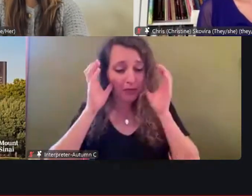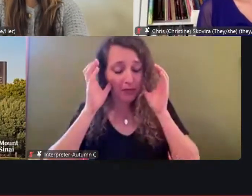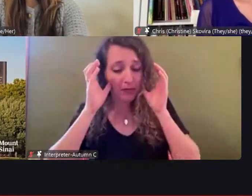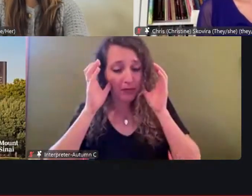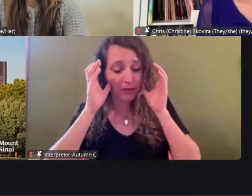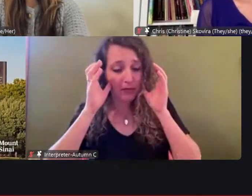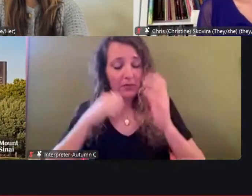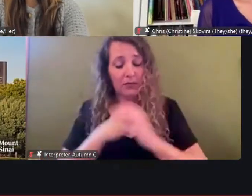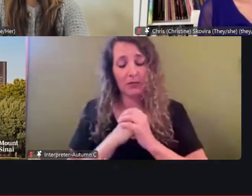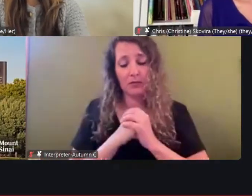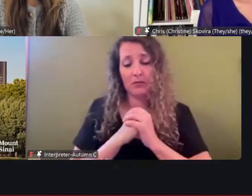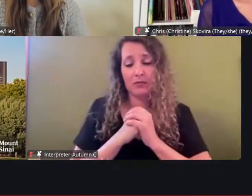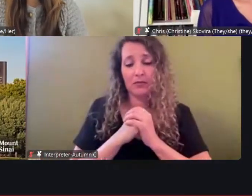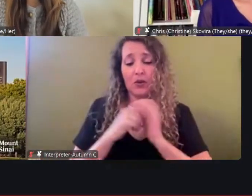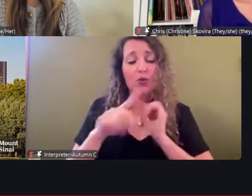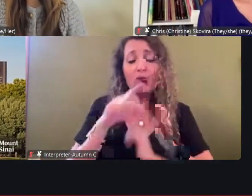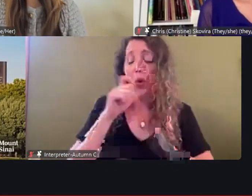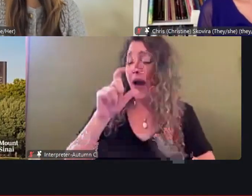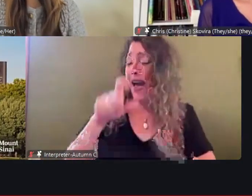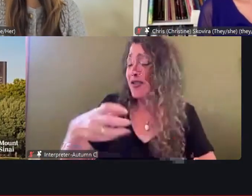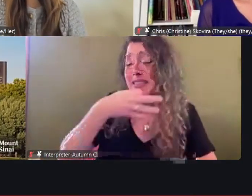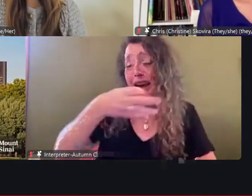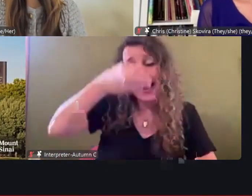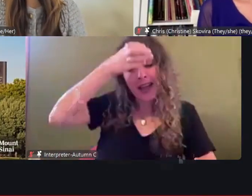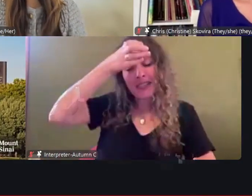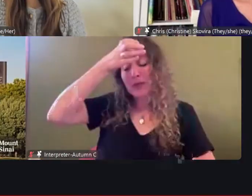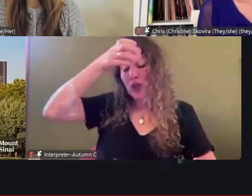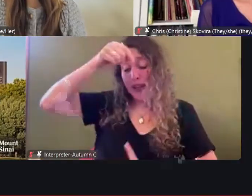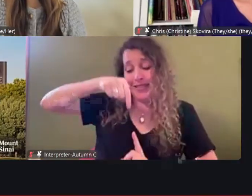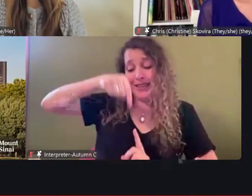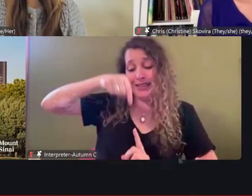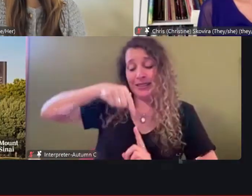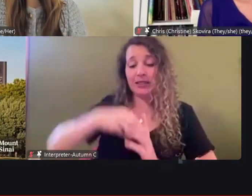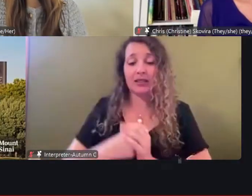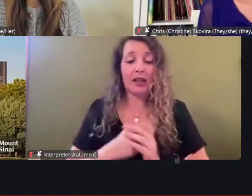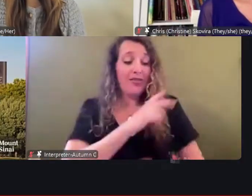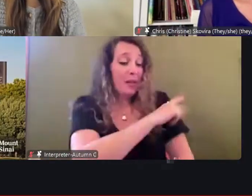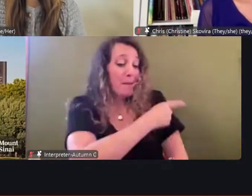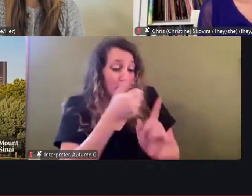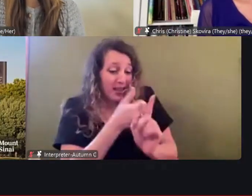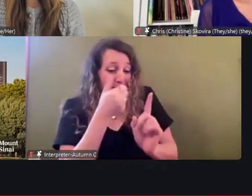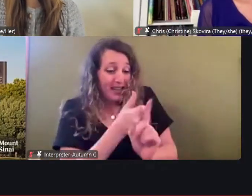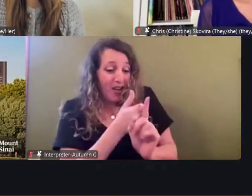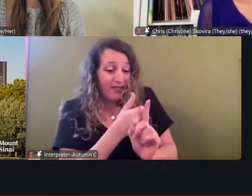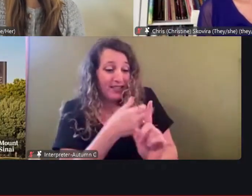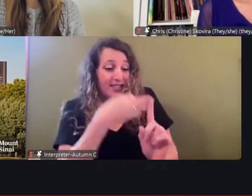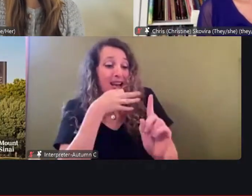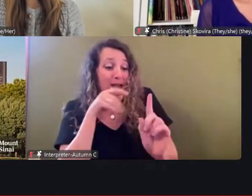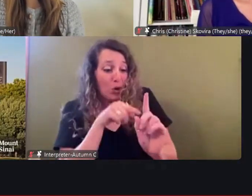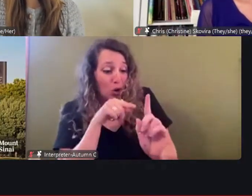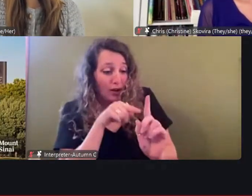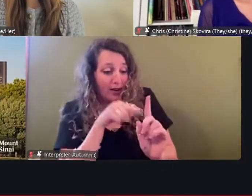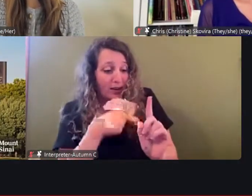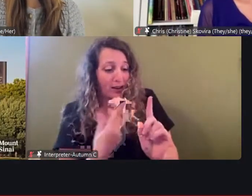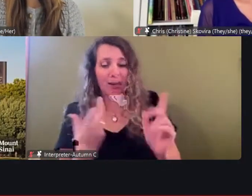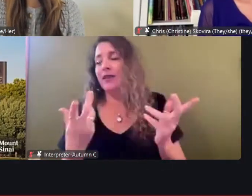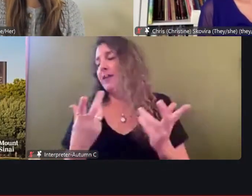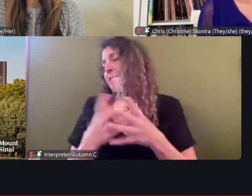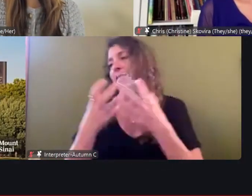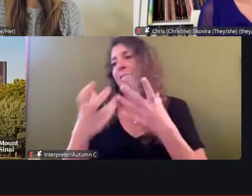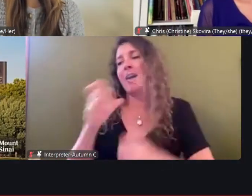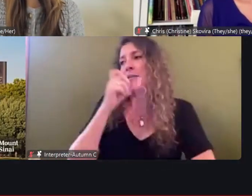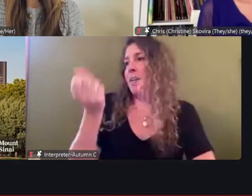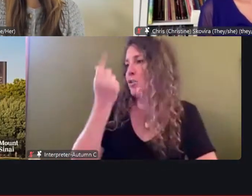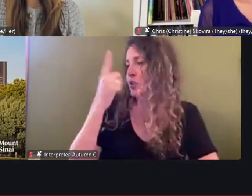of, you don't have to be the expert in this. The patient is the expert. There's just so much not understood about